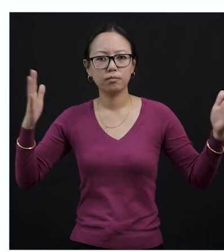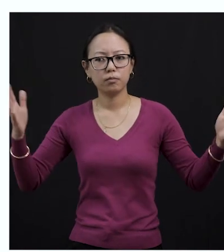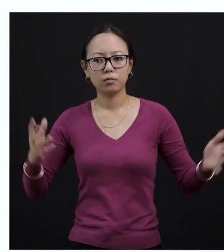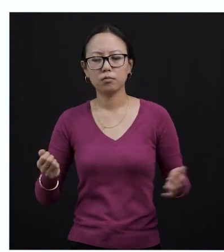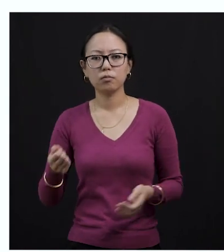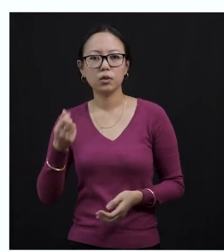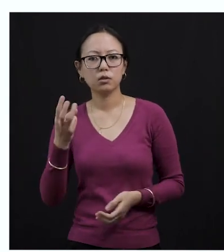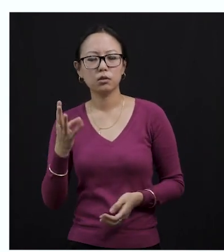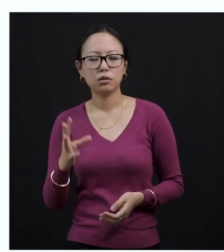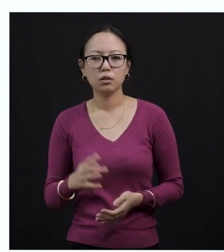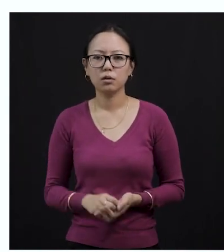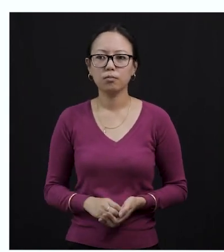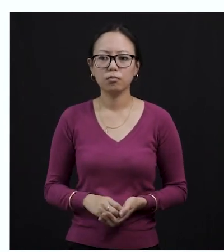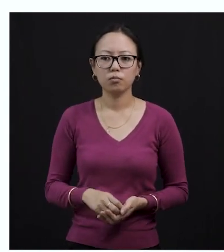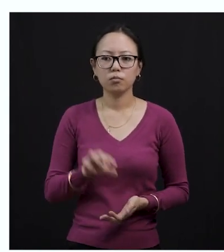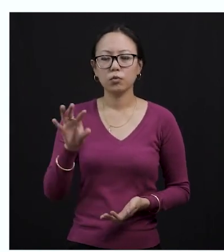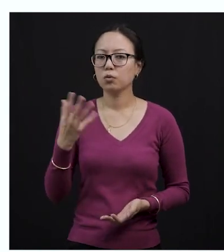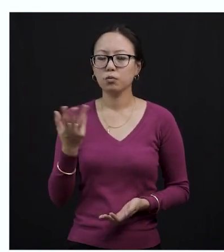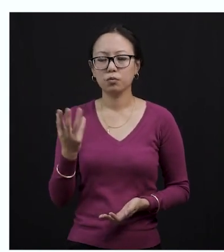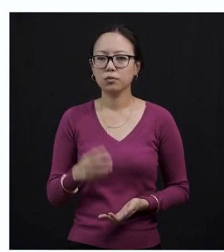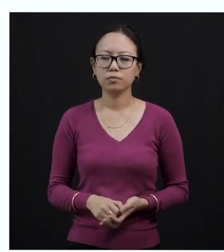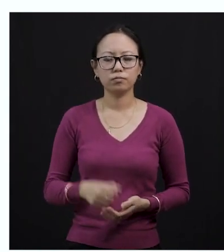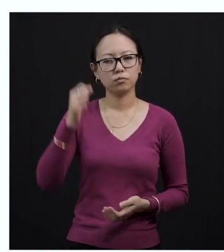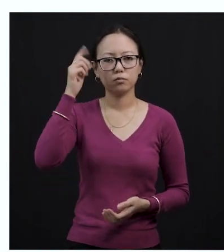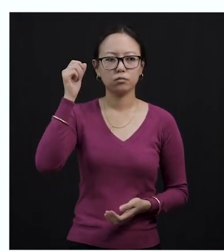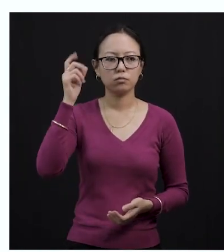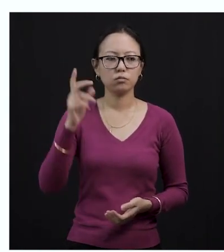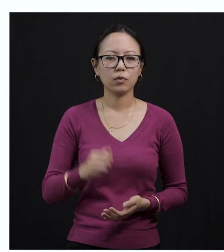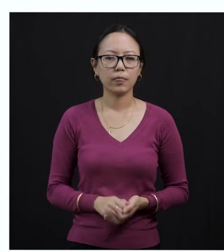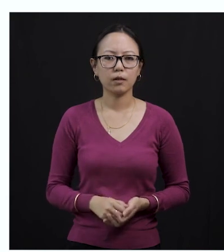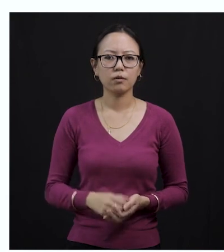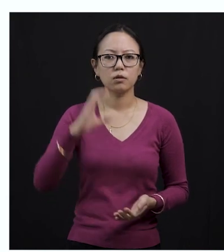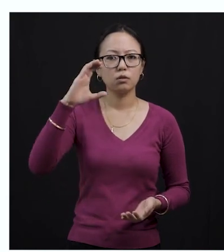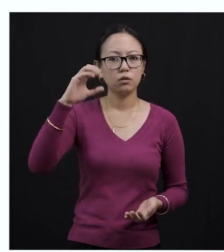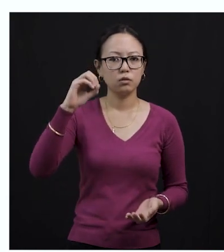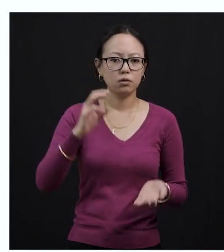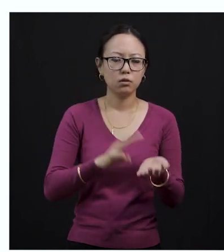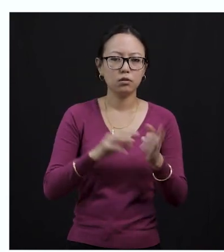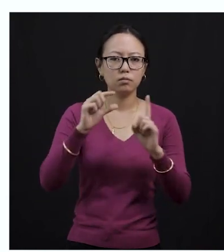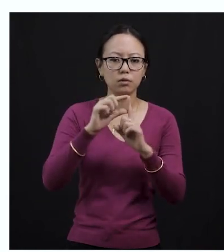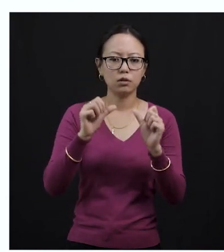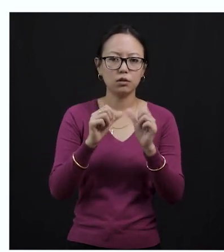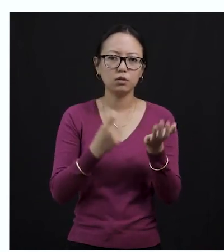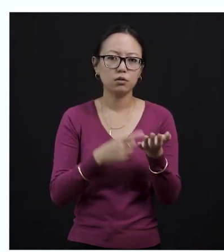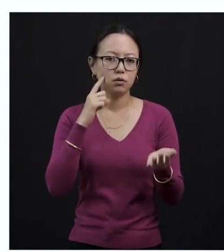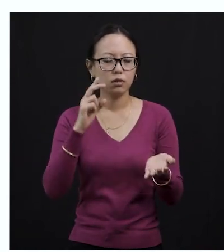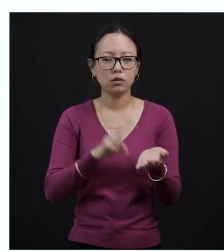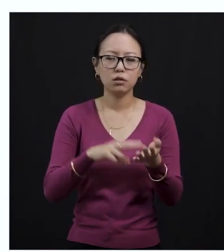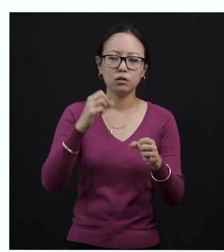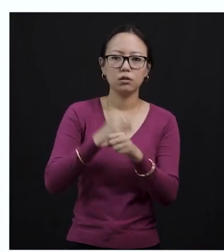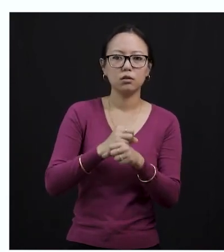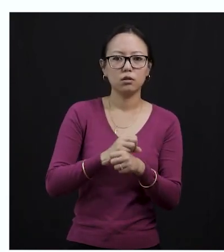but comparing numbers. Comparing numbers simply means understanding which one is bigger and which one is smaller. All